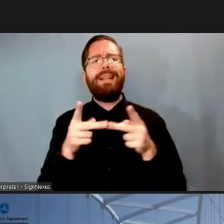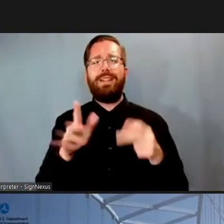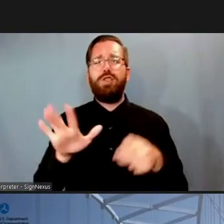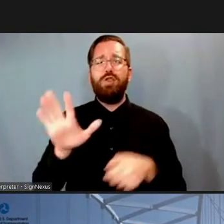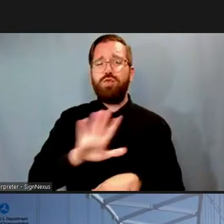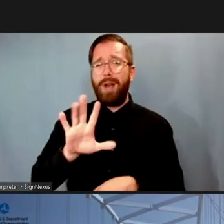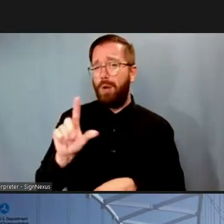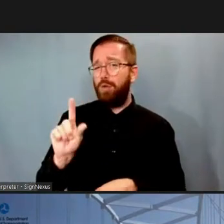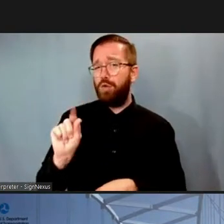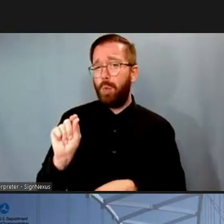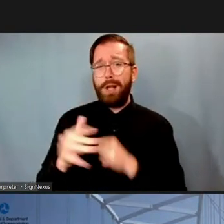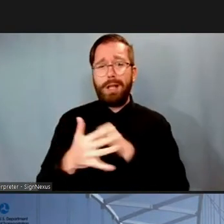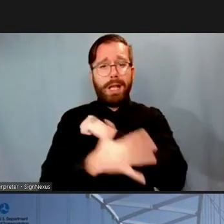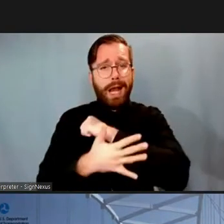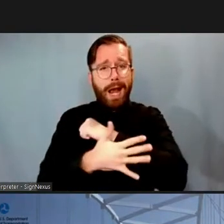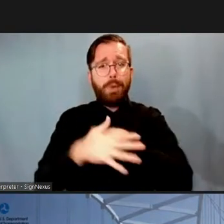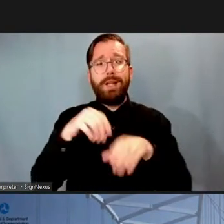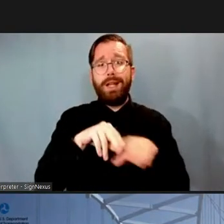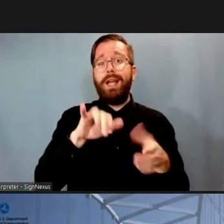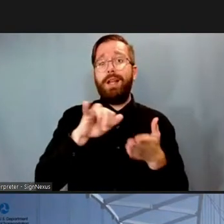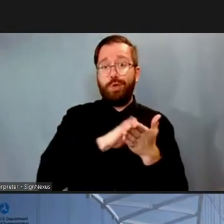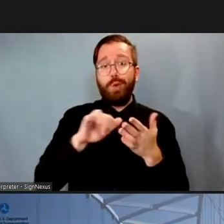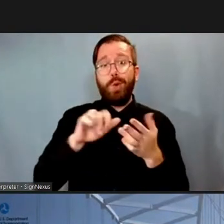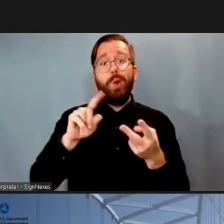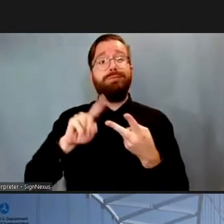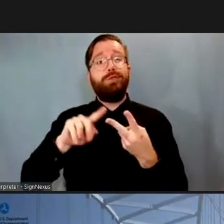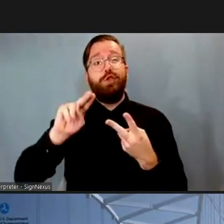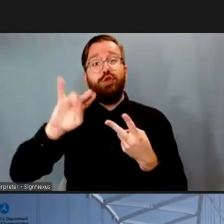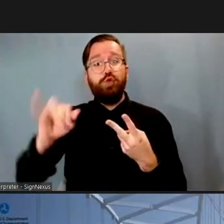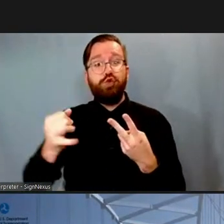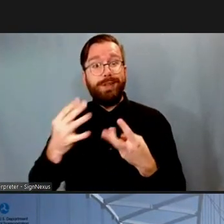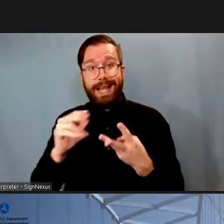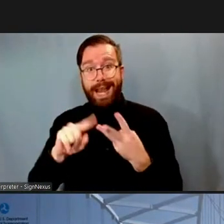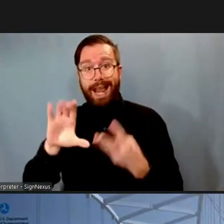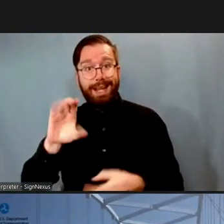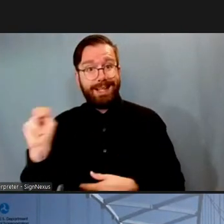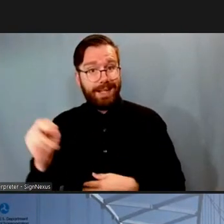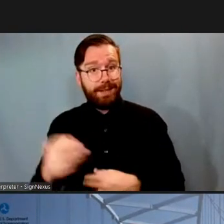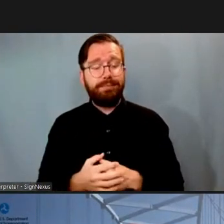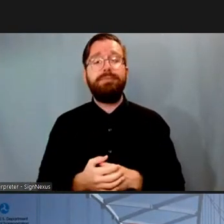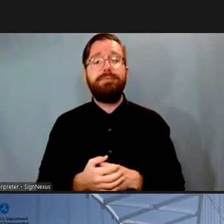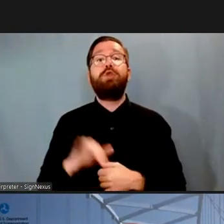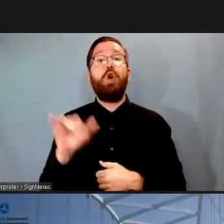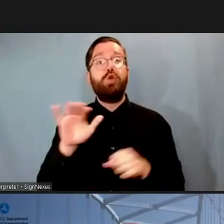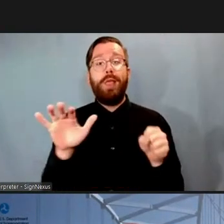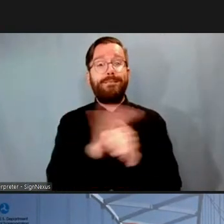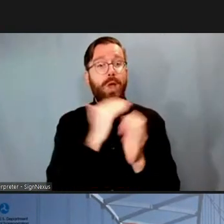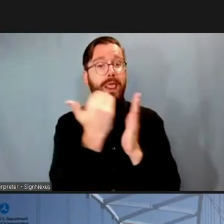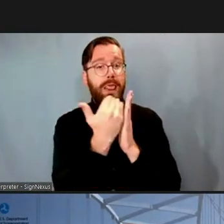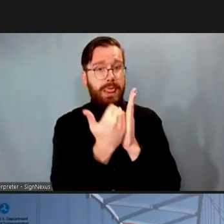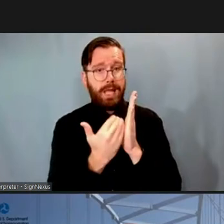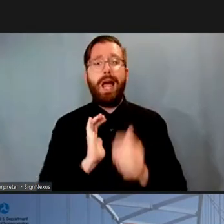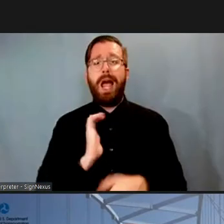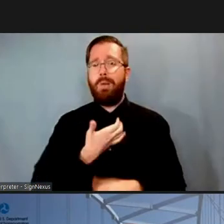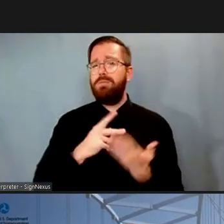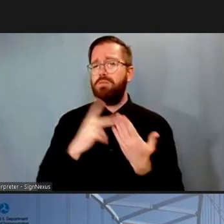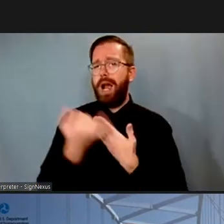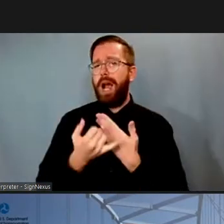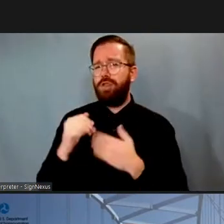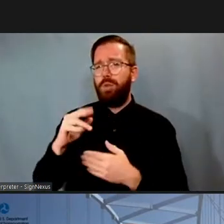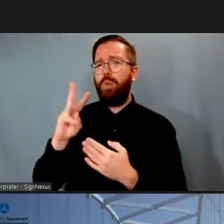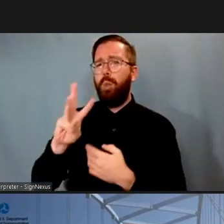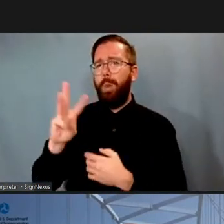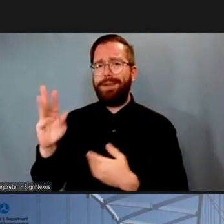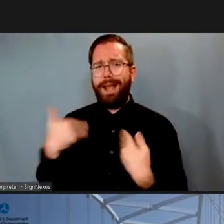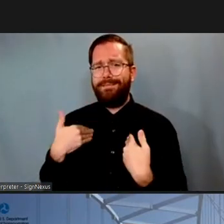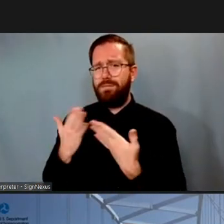york new jersey and connecticut a complete list of locations is also available on the project website in